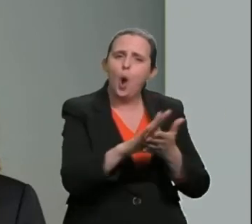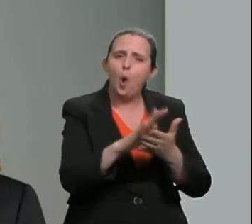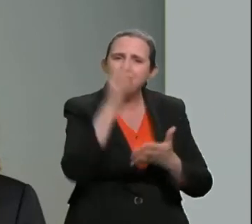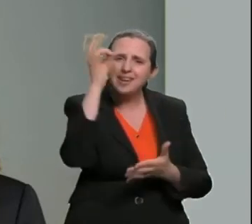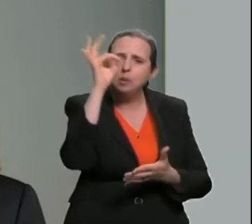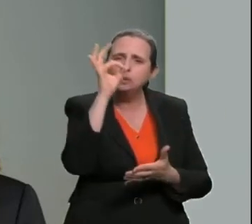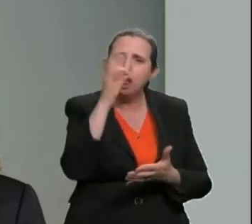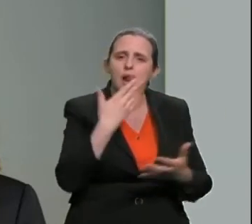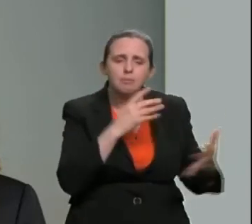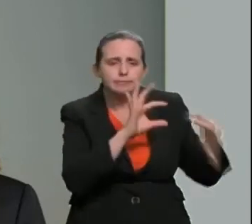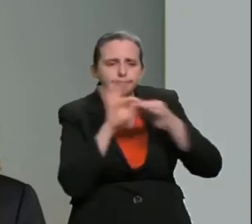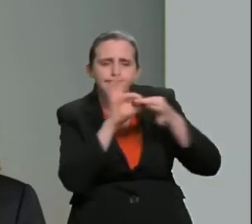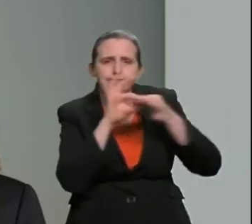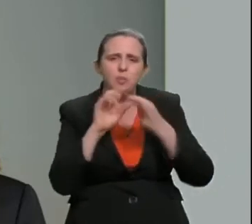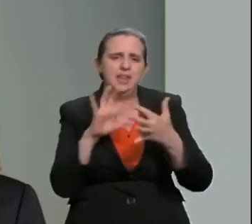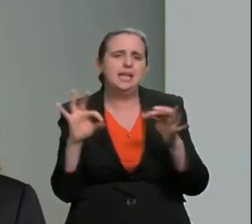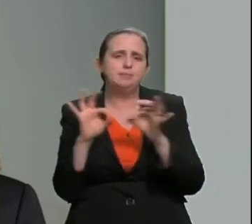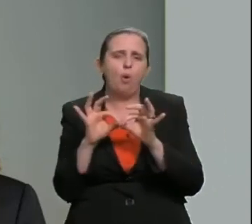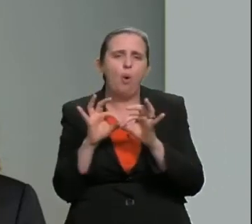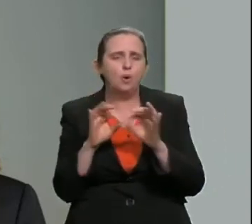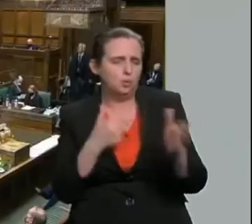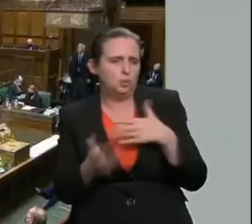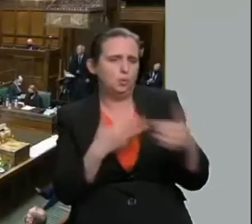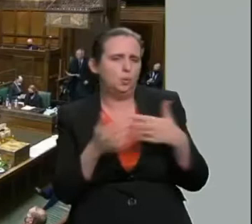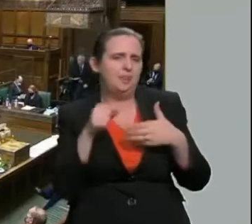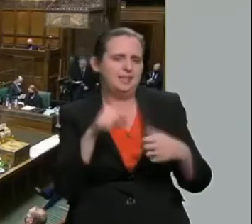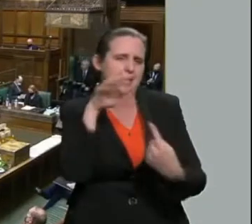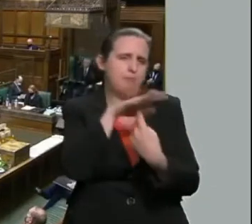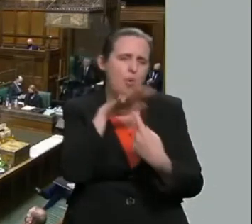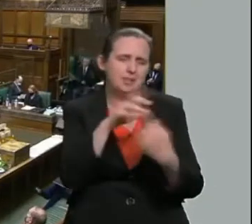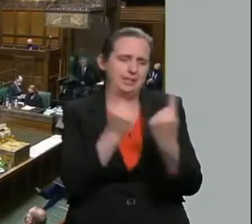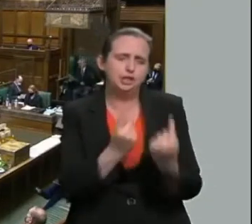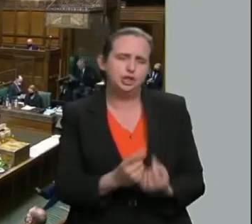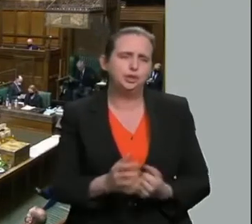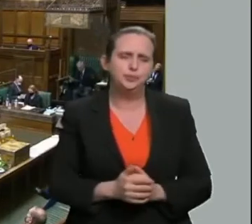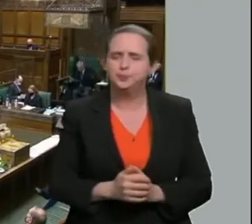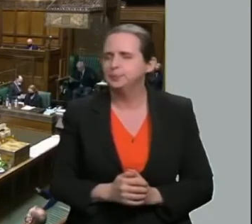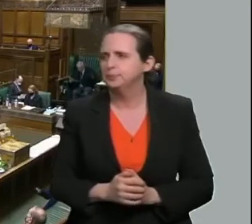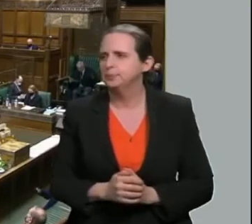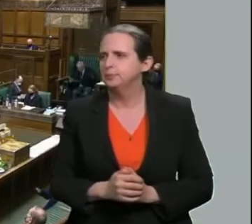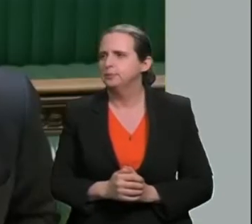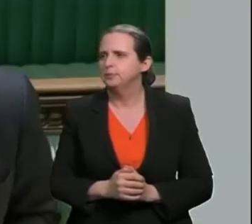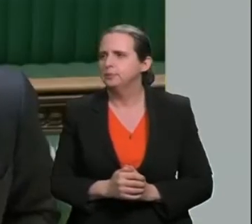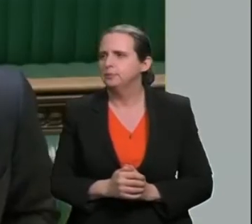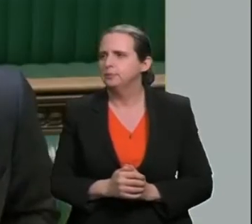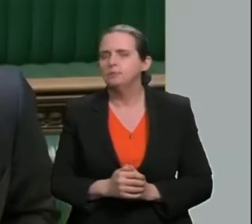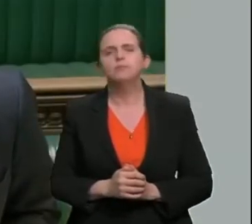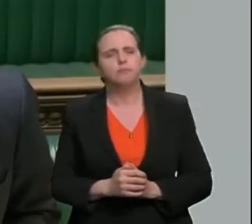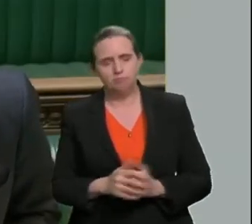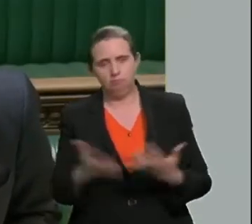this as a matter of urgency? Yes, indeed, Mr. Speaker, and I